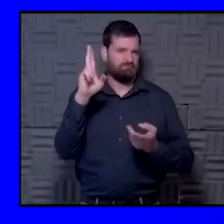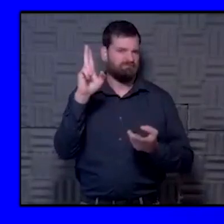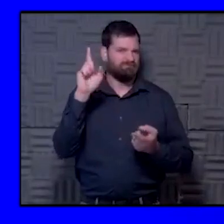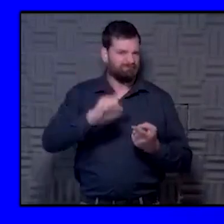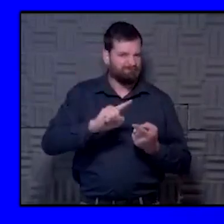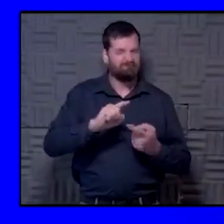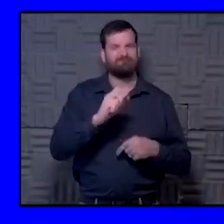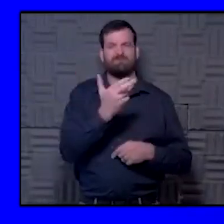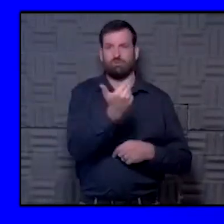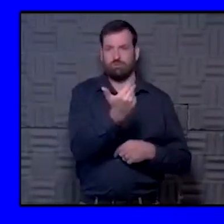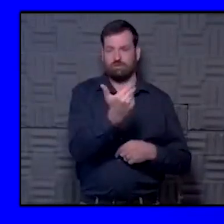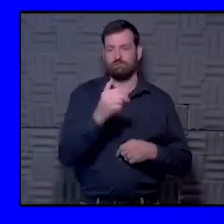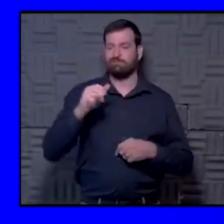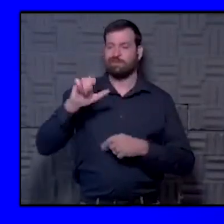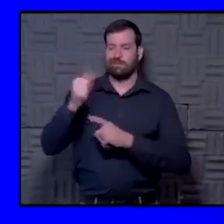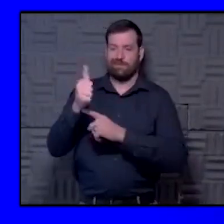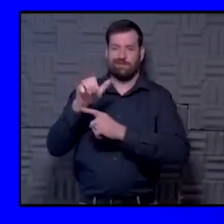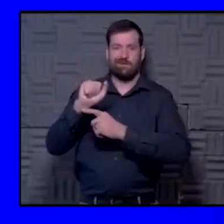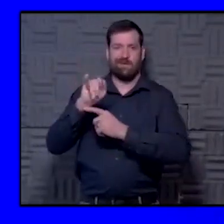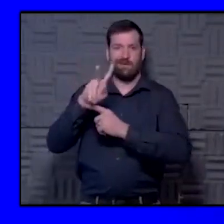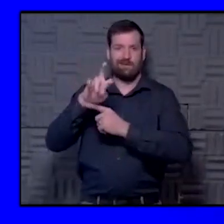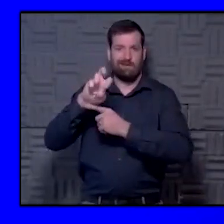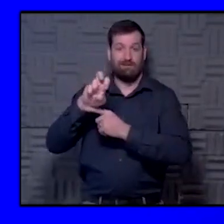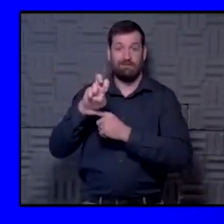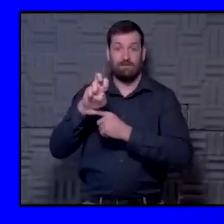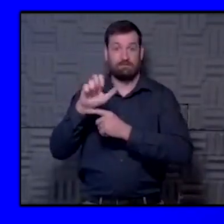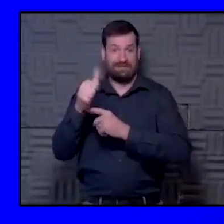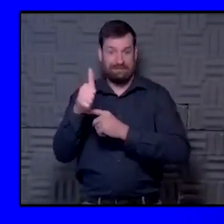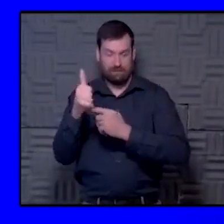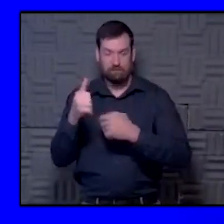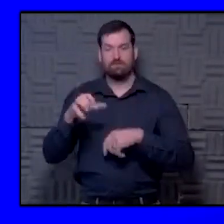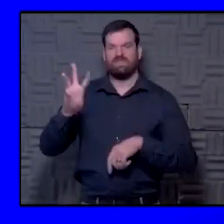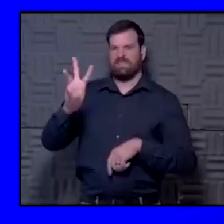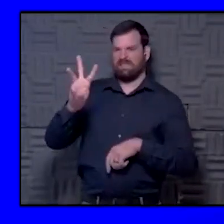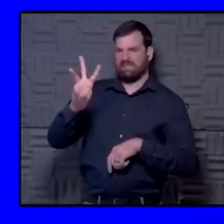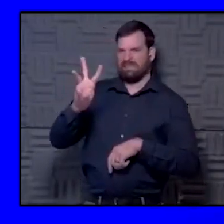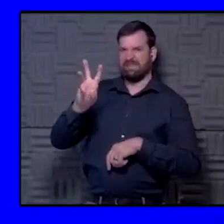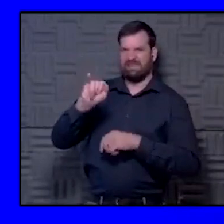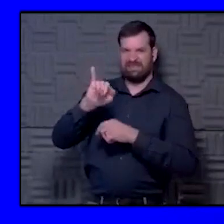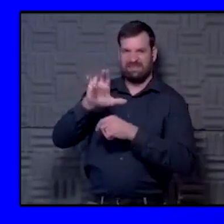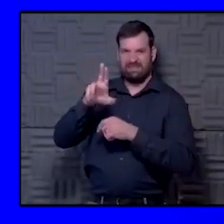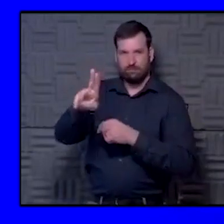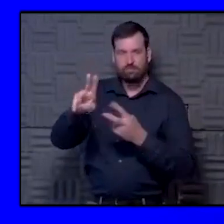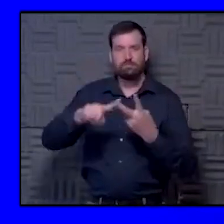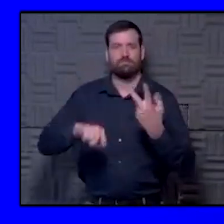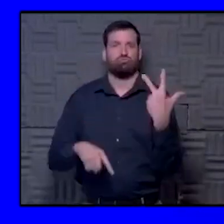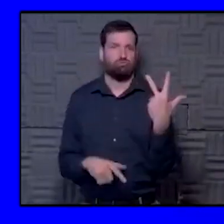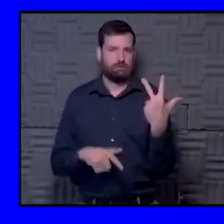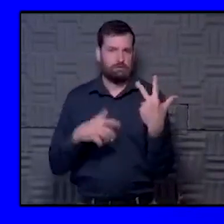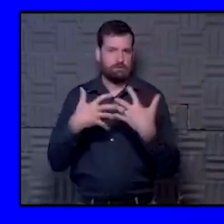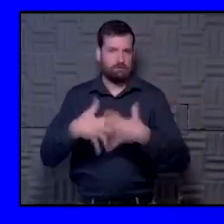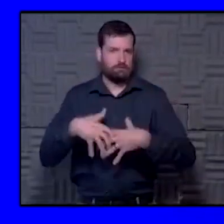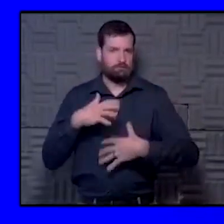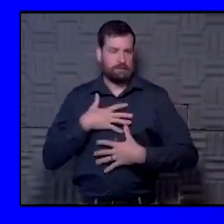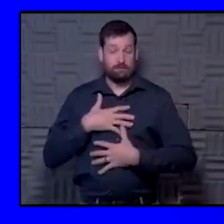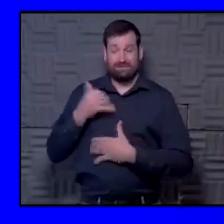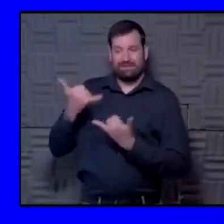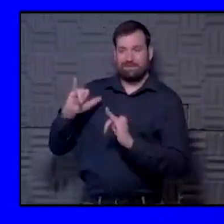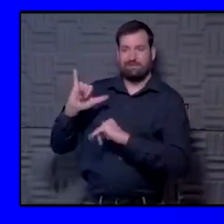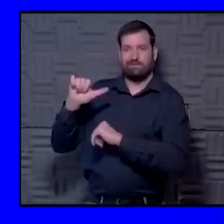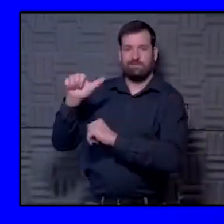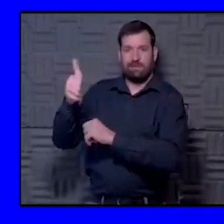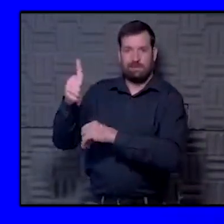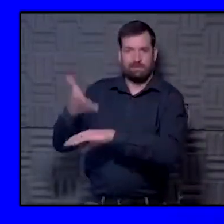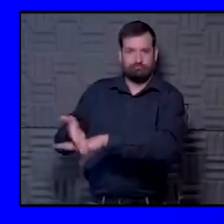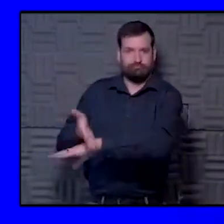yesterday. 10 active or acute infections today, with 6 in the ICU and 3 on the ventilator. Still 10 in that recovery period.